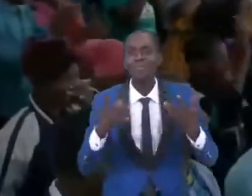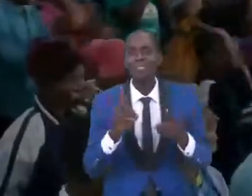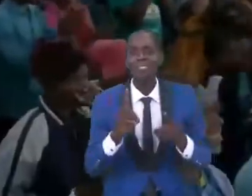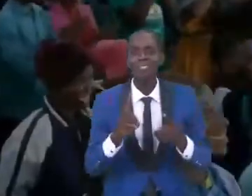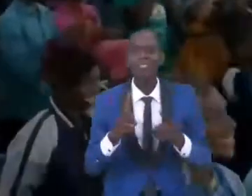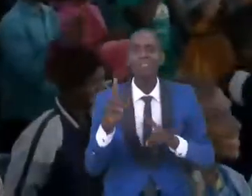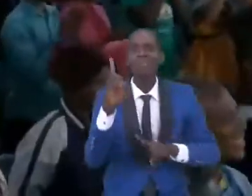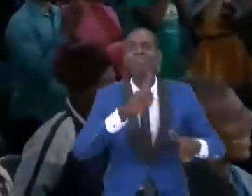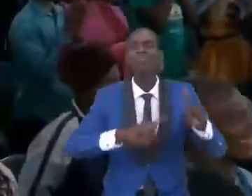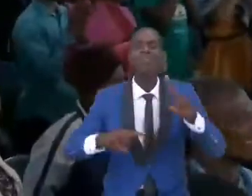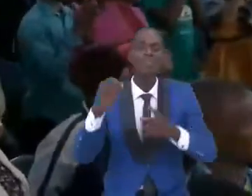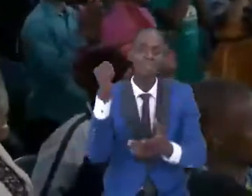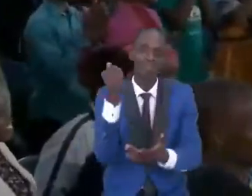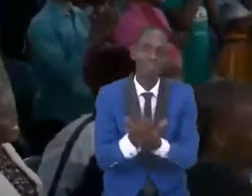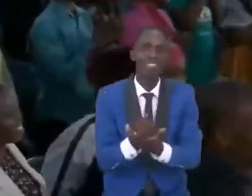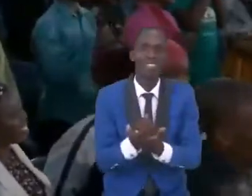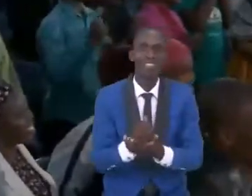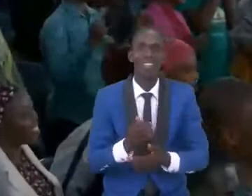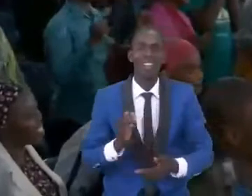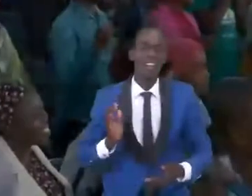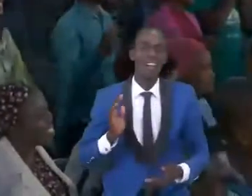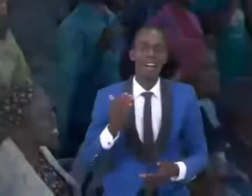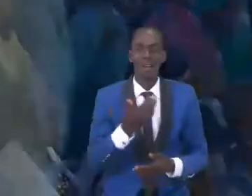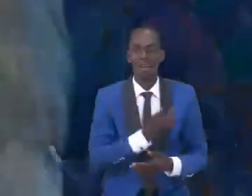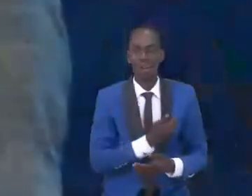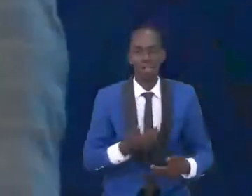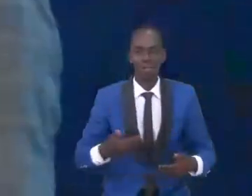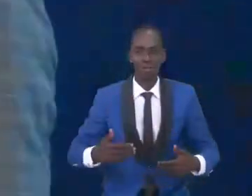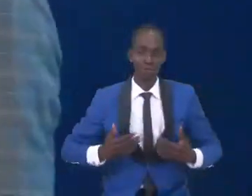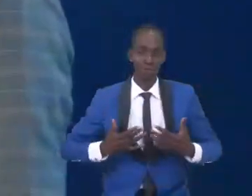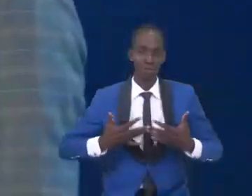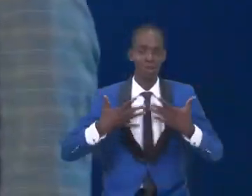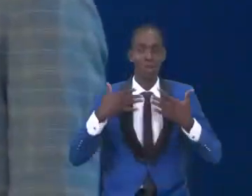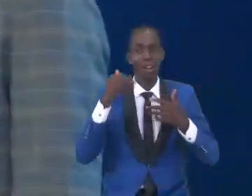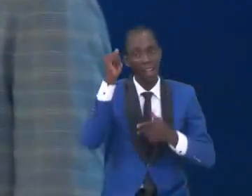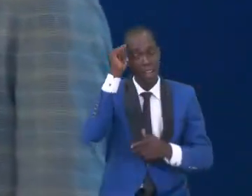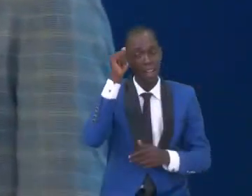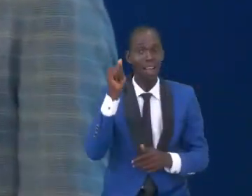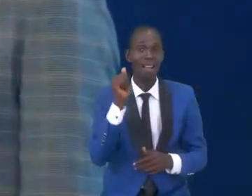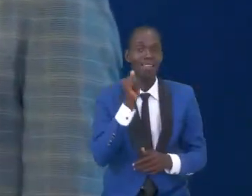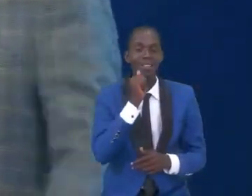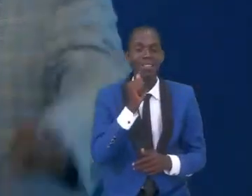our upcoming young adults,